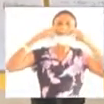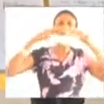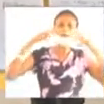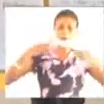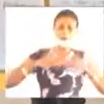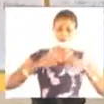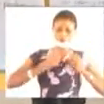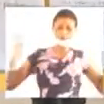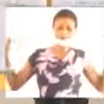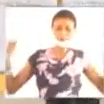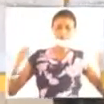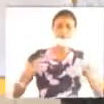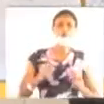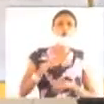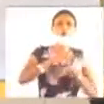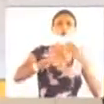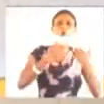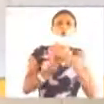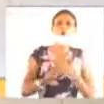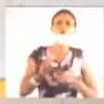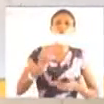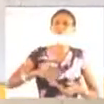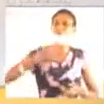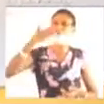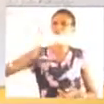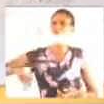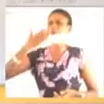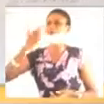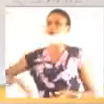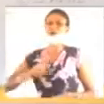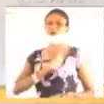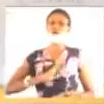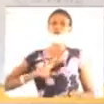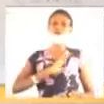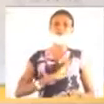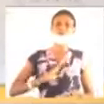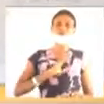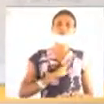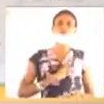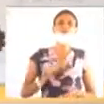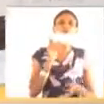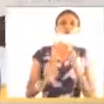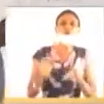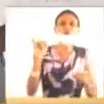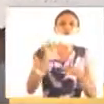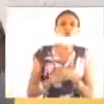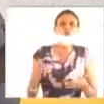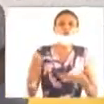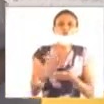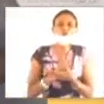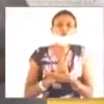are prone to criminal activities. Criminal activities.